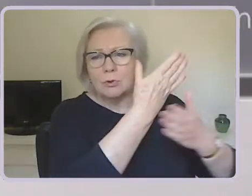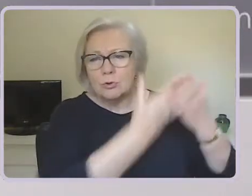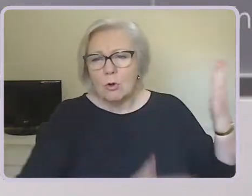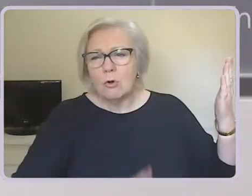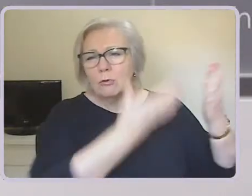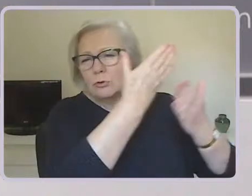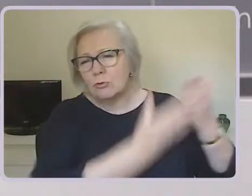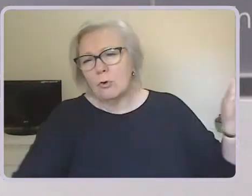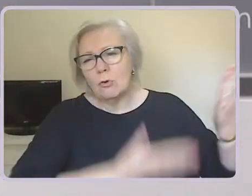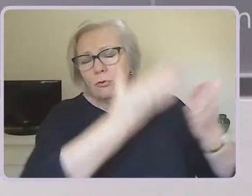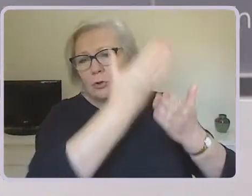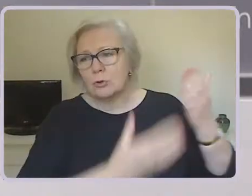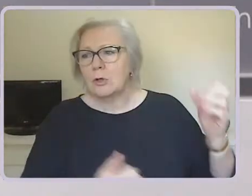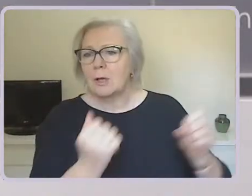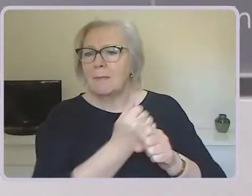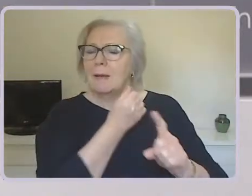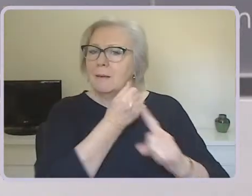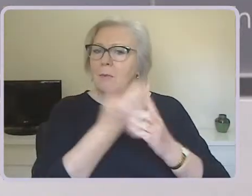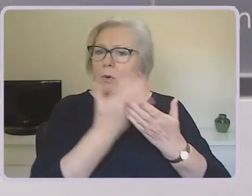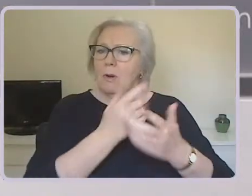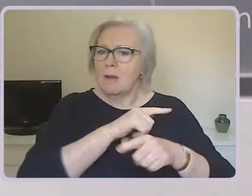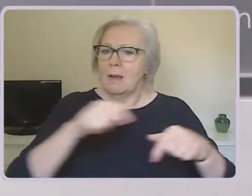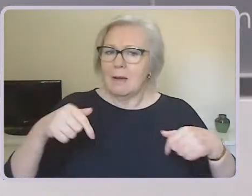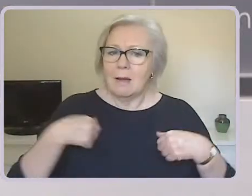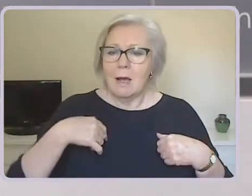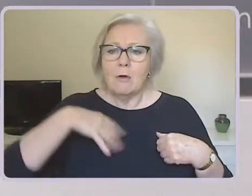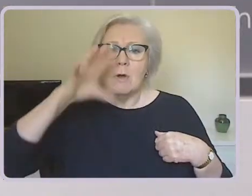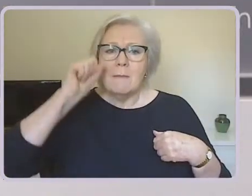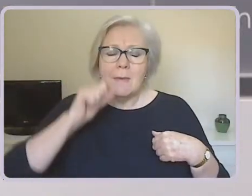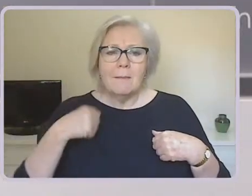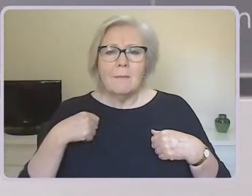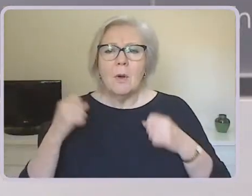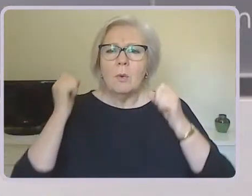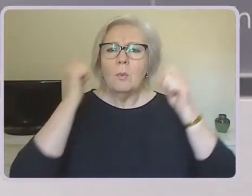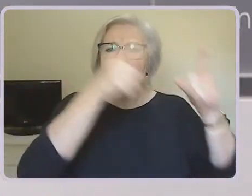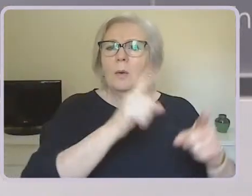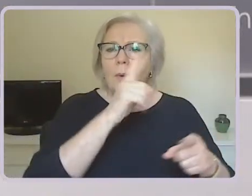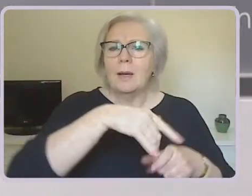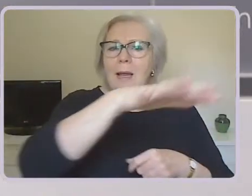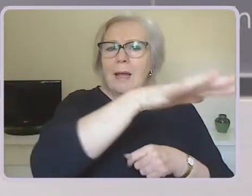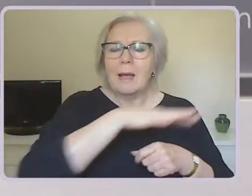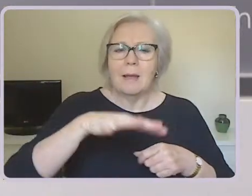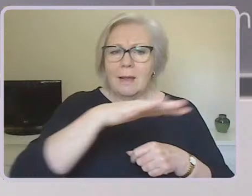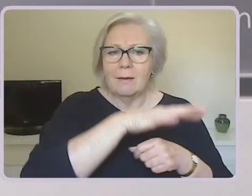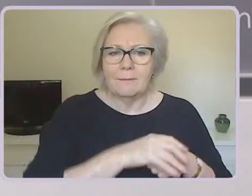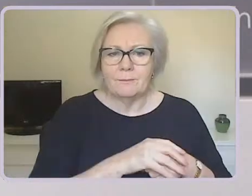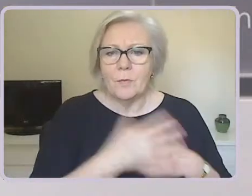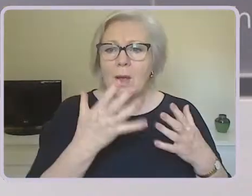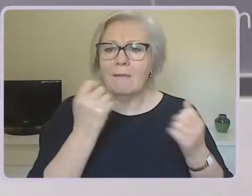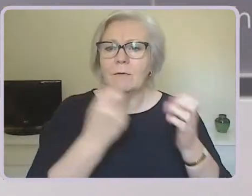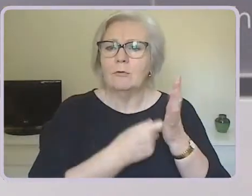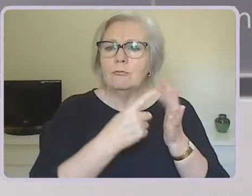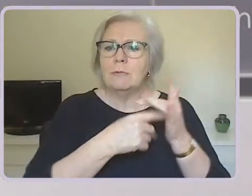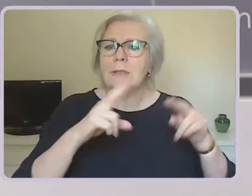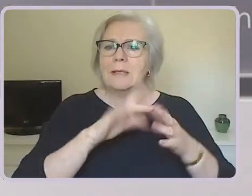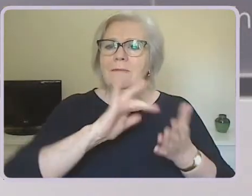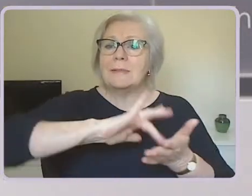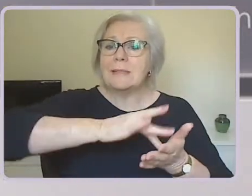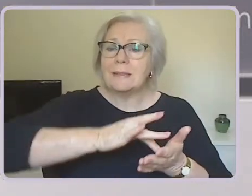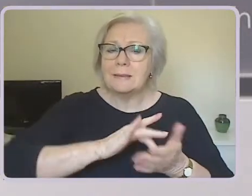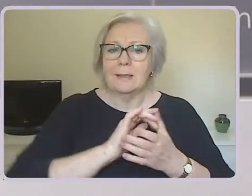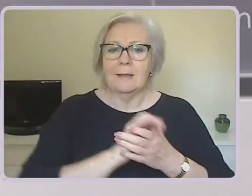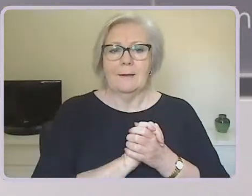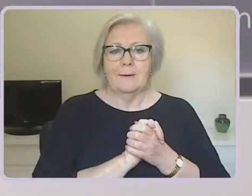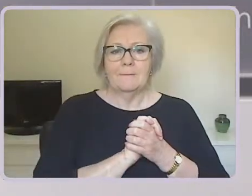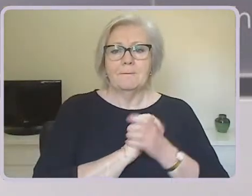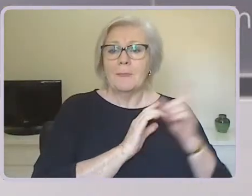that point. And I remember one where he went out to a fireground or where a relief centre had been established. And he could get into this particular facility, but